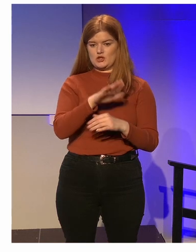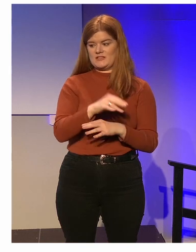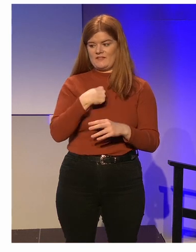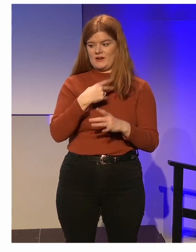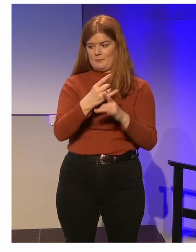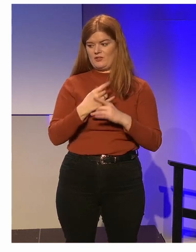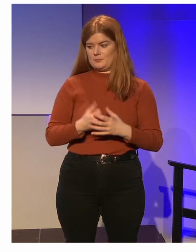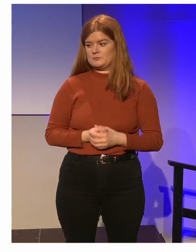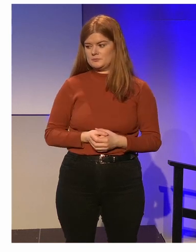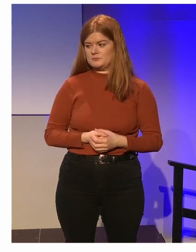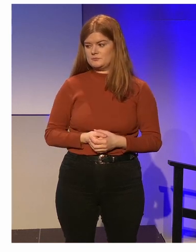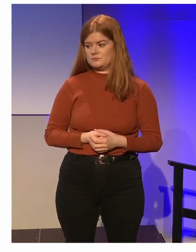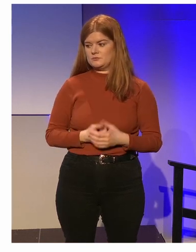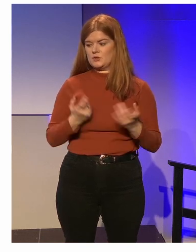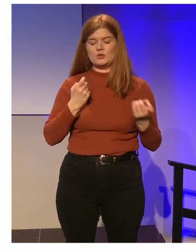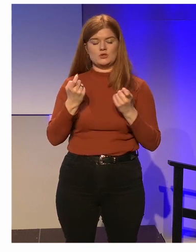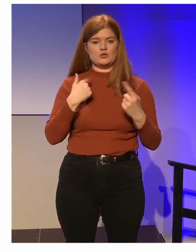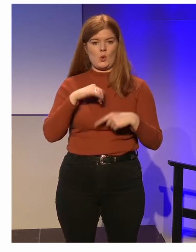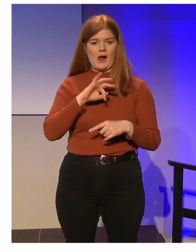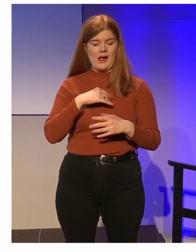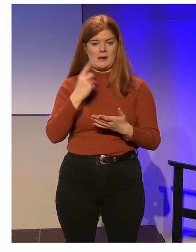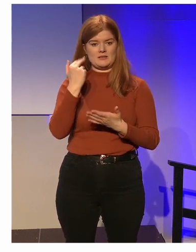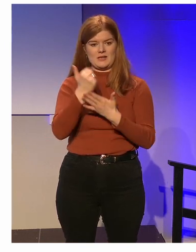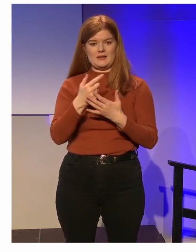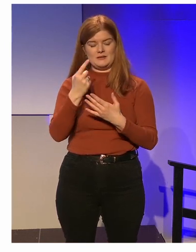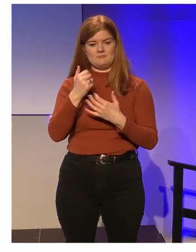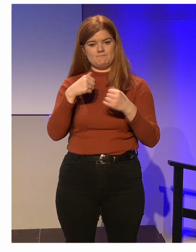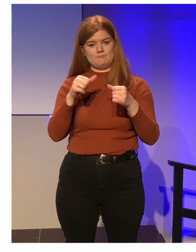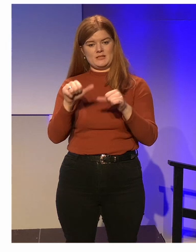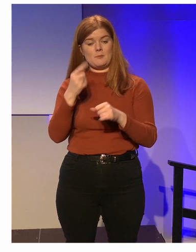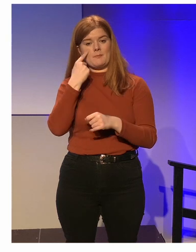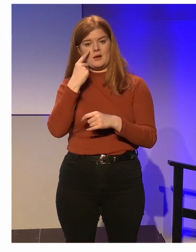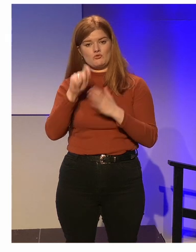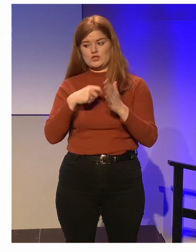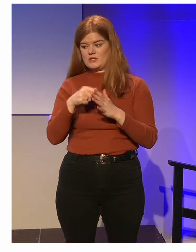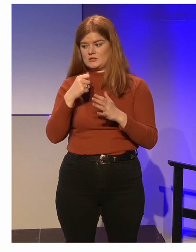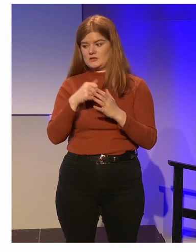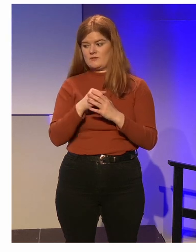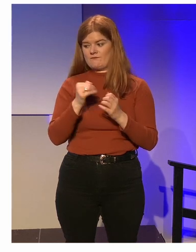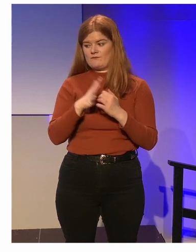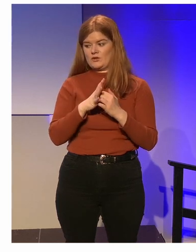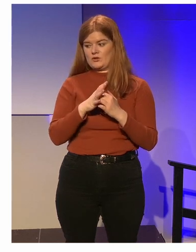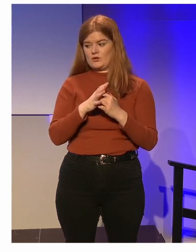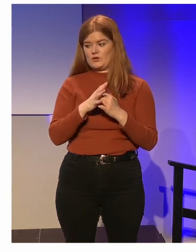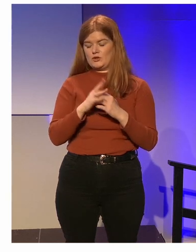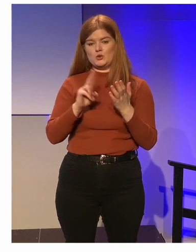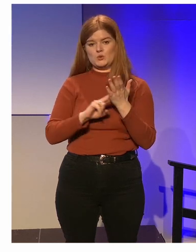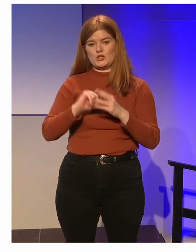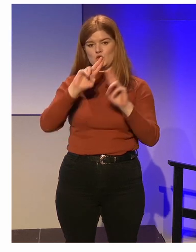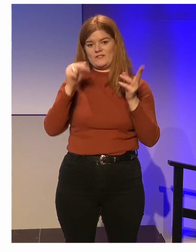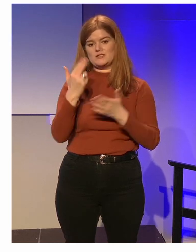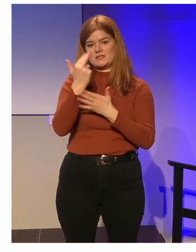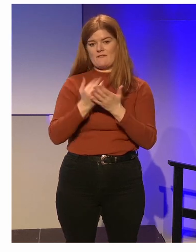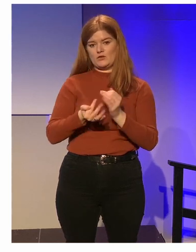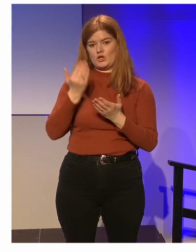really helpful. So I designed and implemented a pilot project called Movement Breaks for All using the Universal Design for